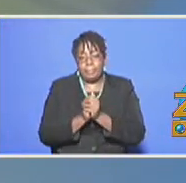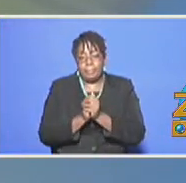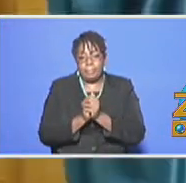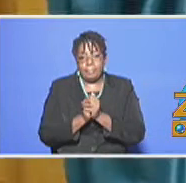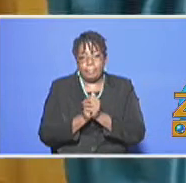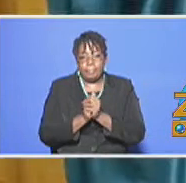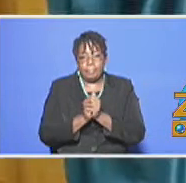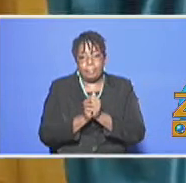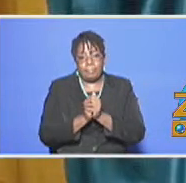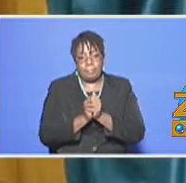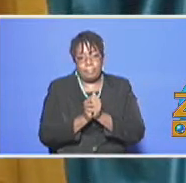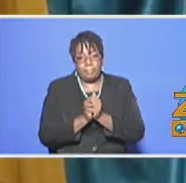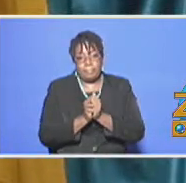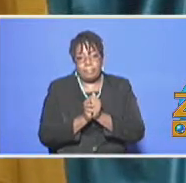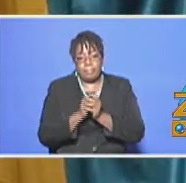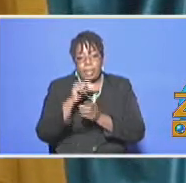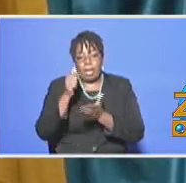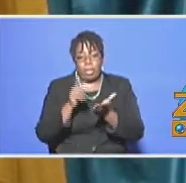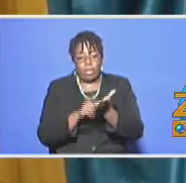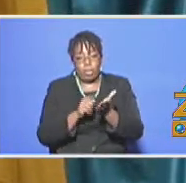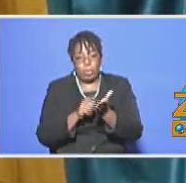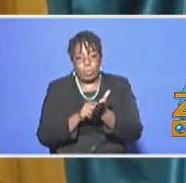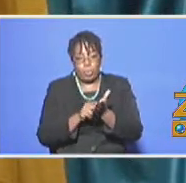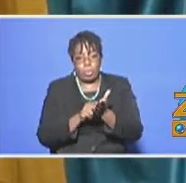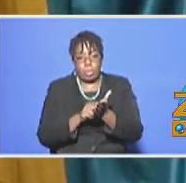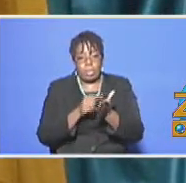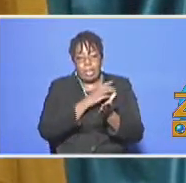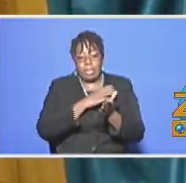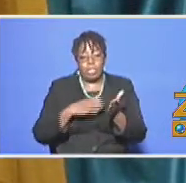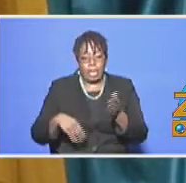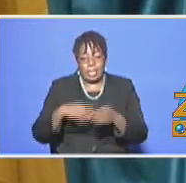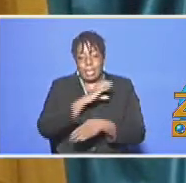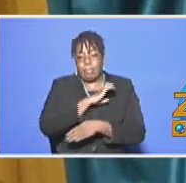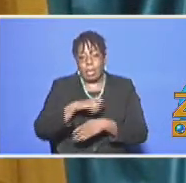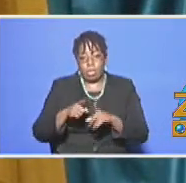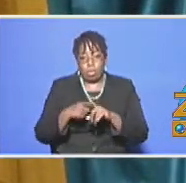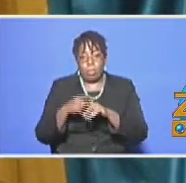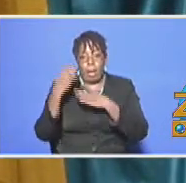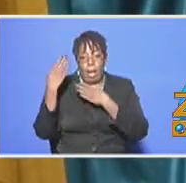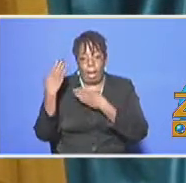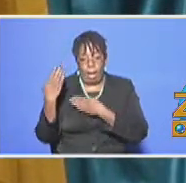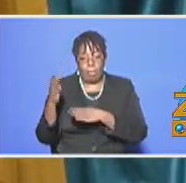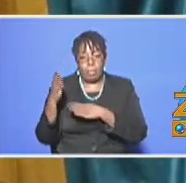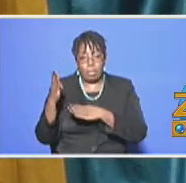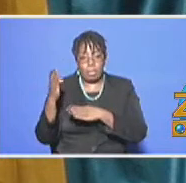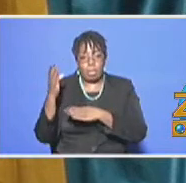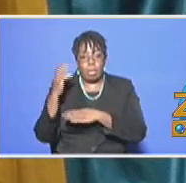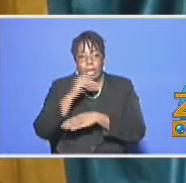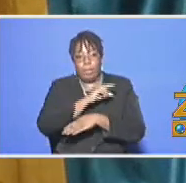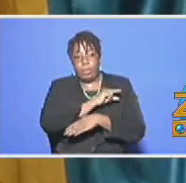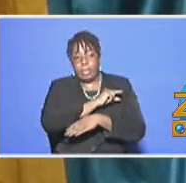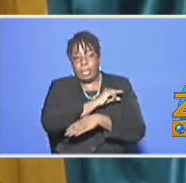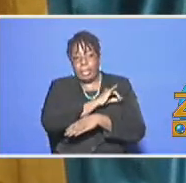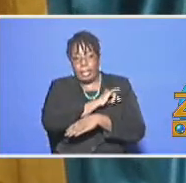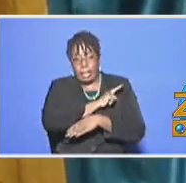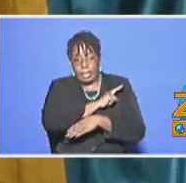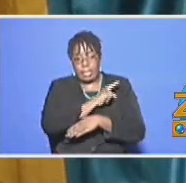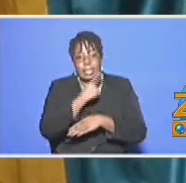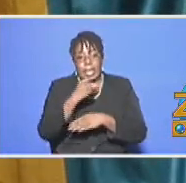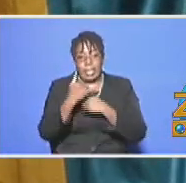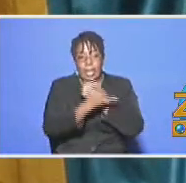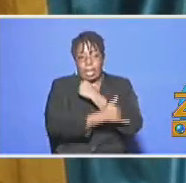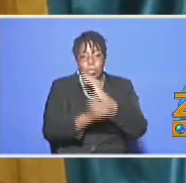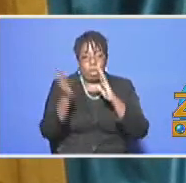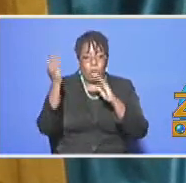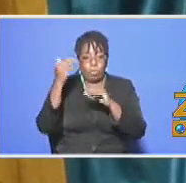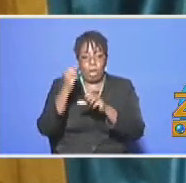News. In other news this evening, Chinese ambassador to the Bahamas, Her Excellency Dai Qingling, says her country hopes to have